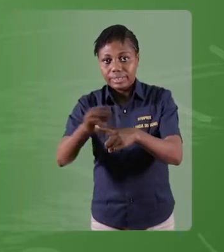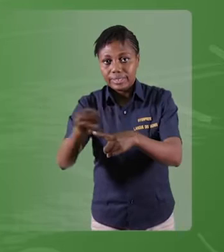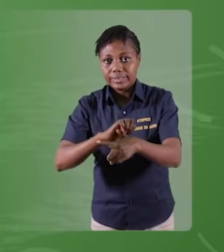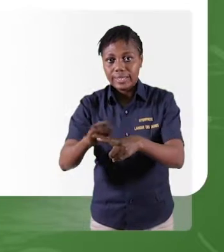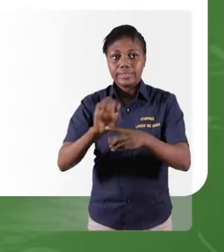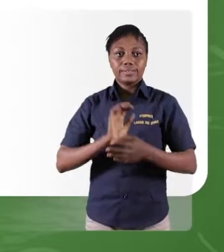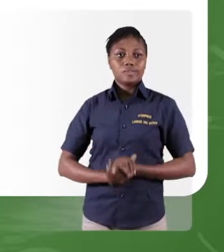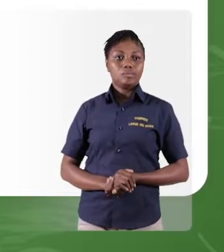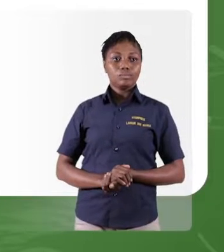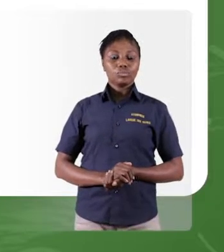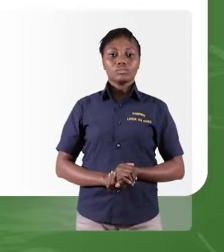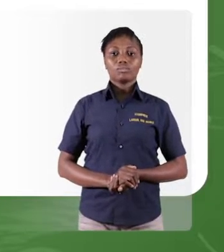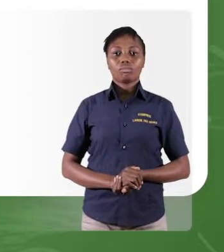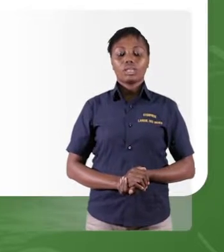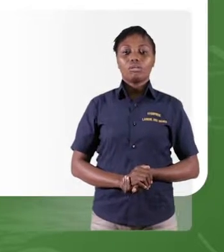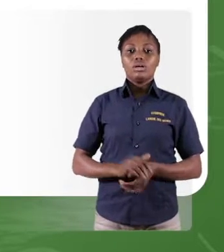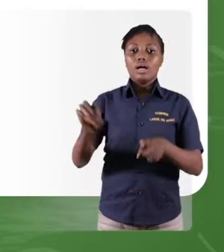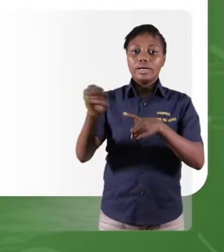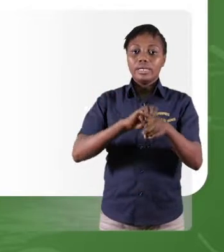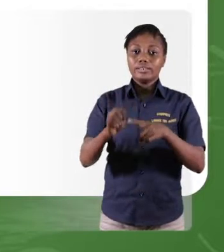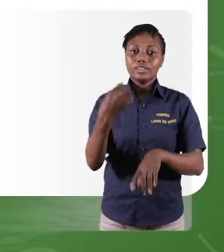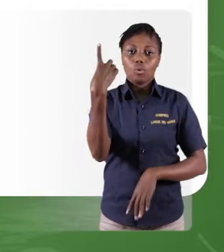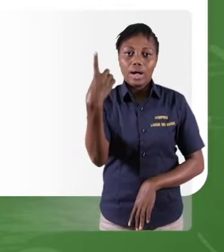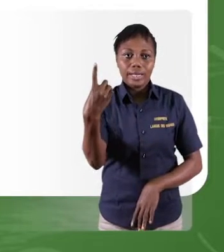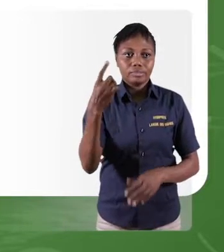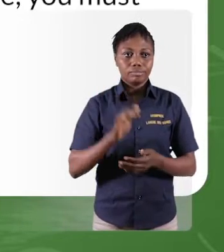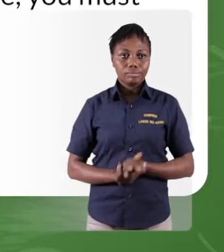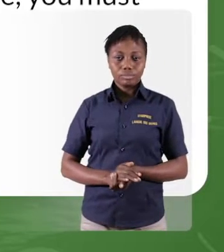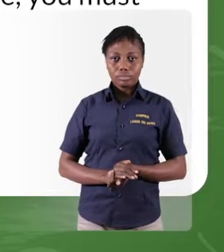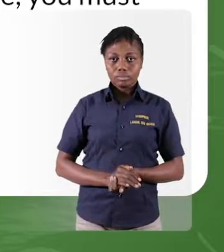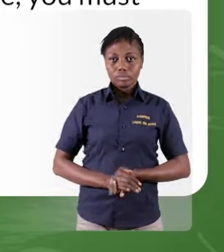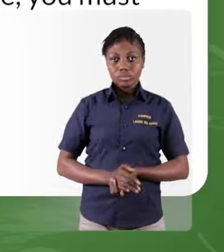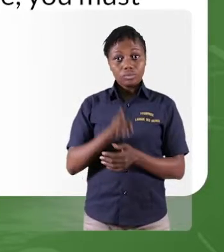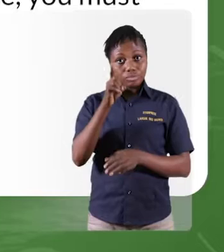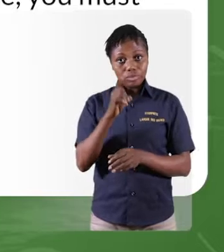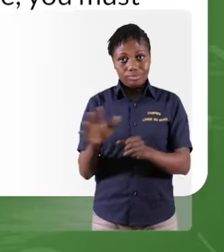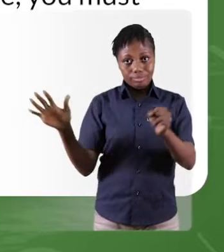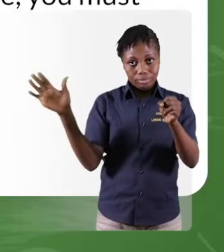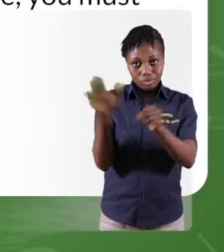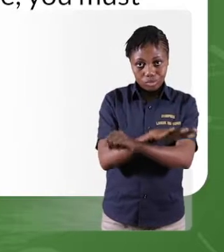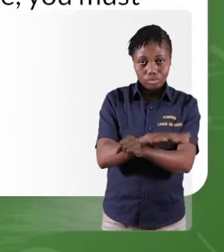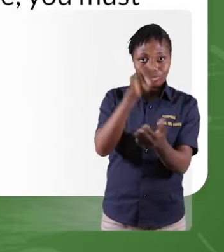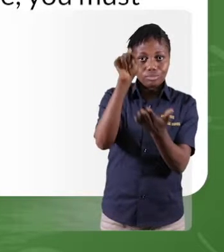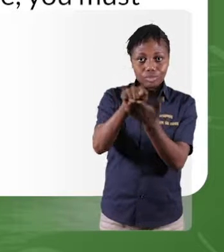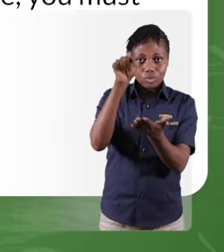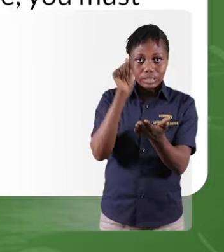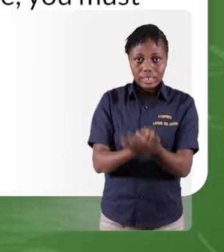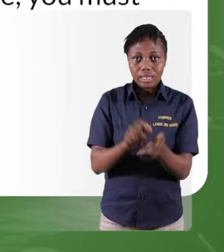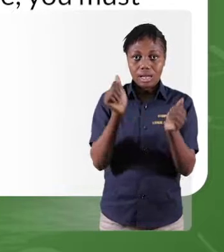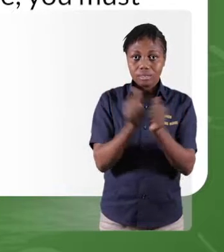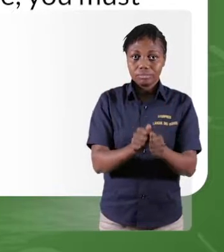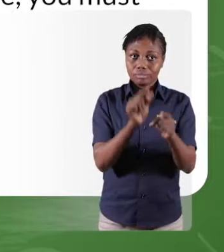bit. In this activity, activity 1, you have to fill in the gaps with words or phrases from the